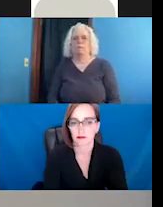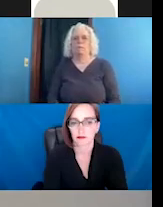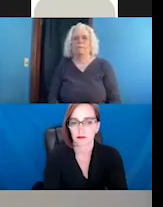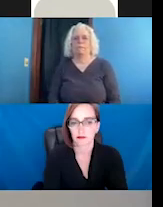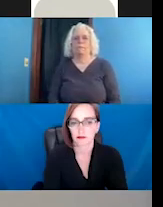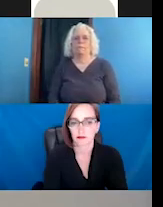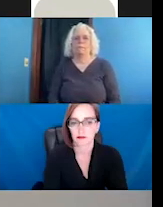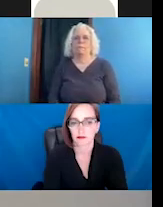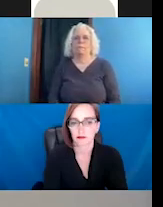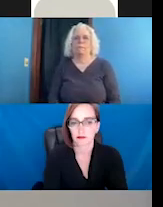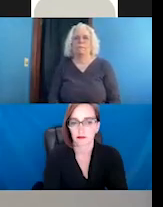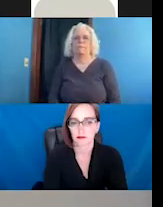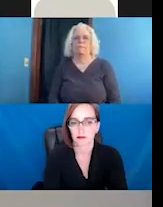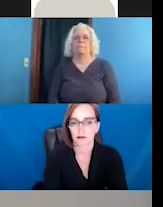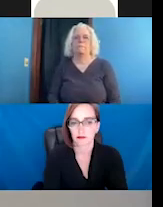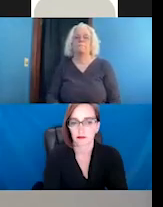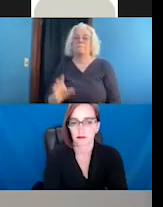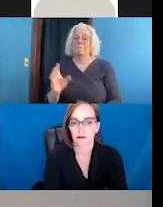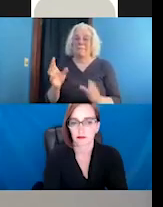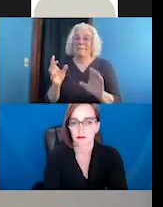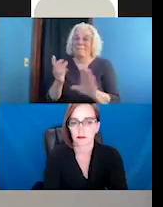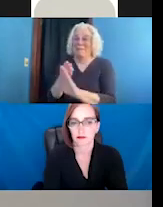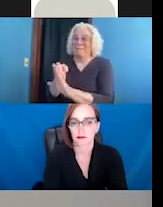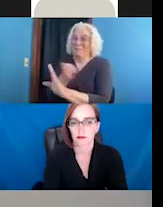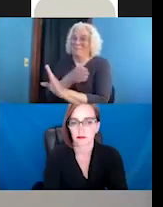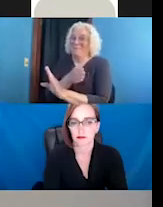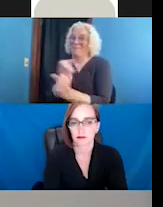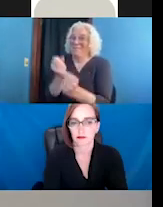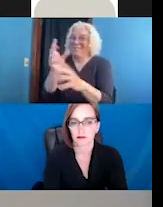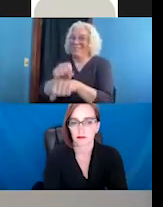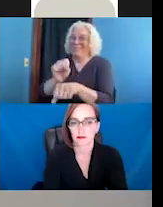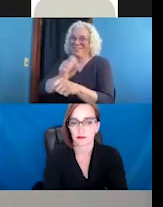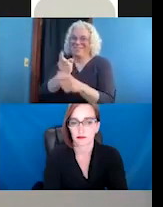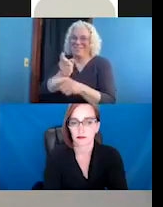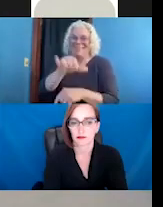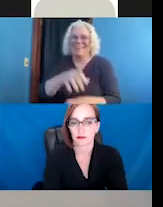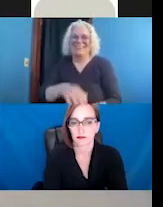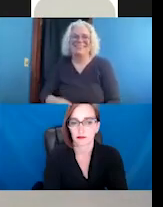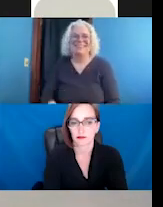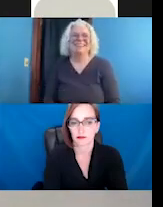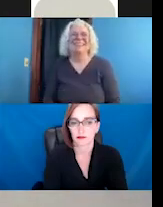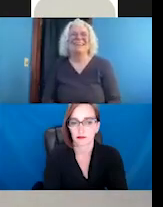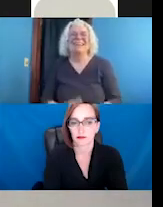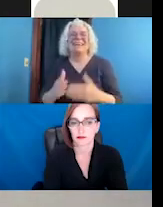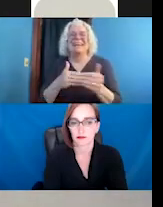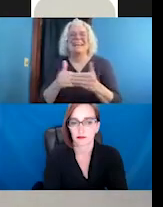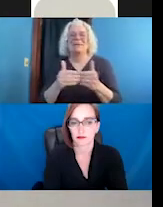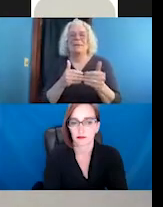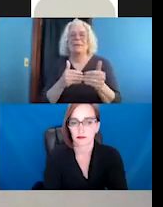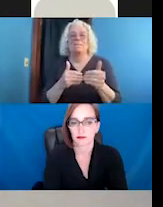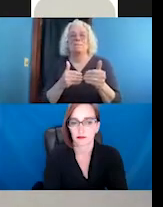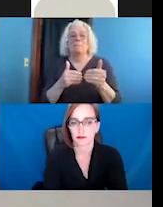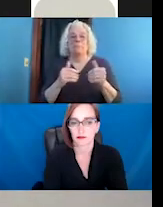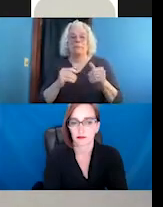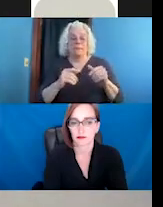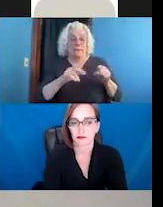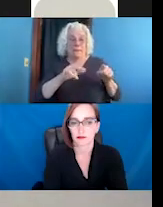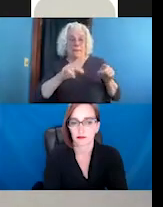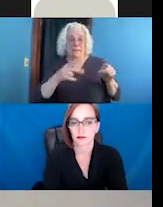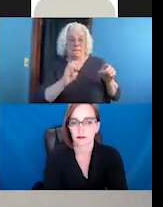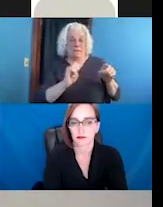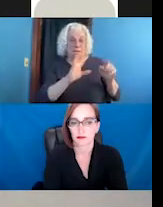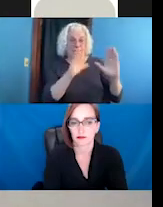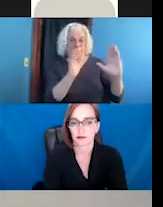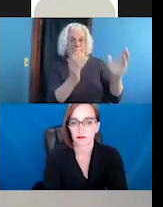Knowing that we've got lots of work to come. So, and again, recalling that this first phase of our work is